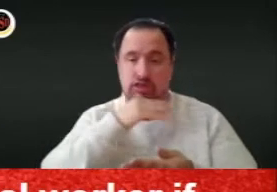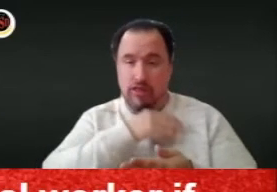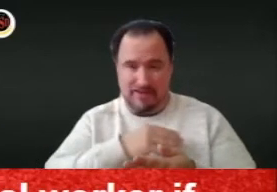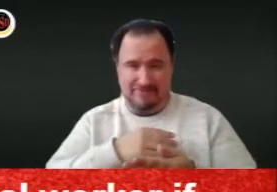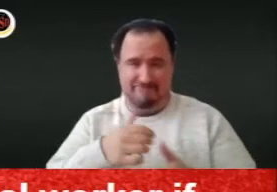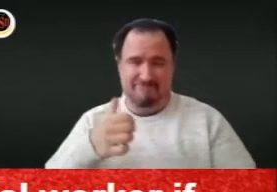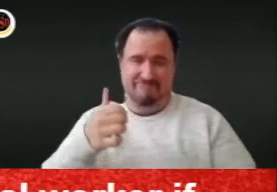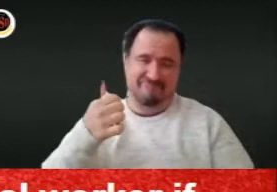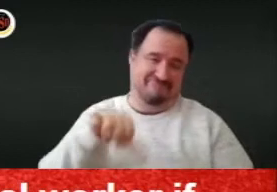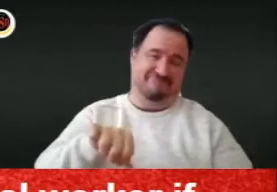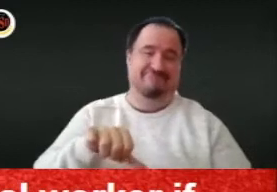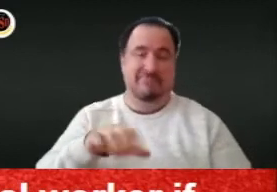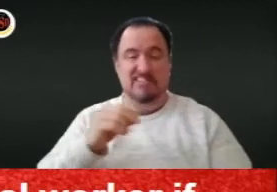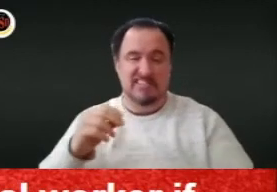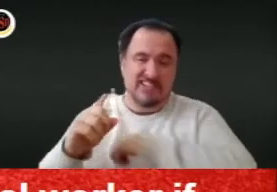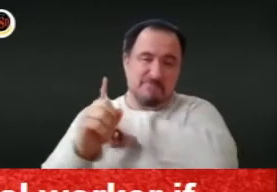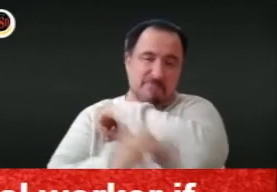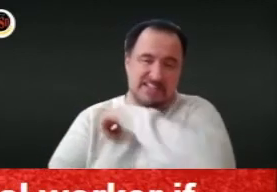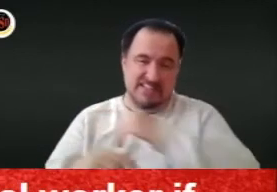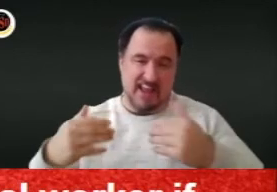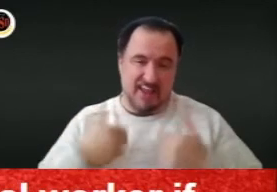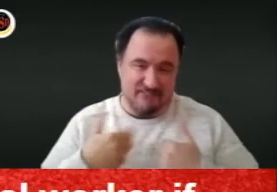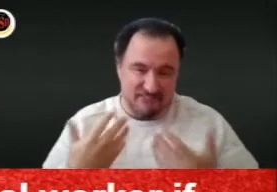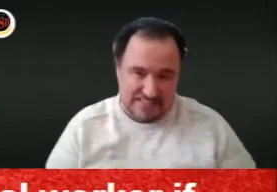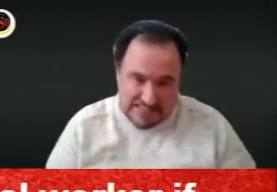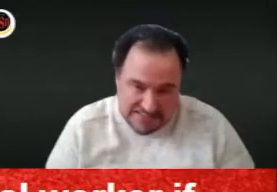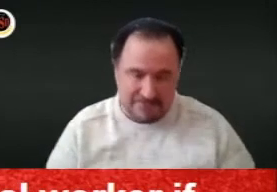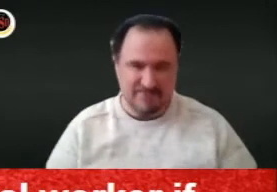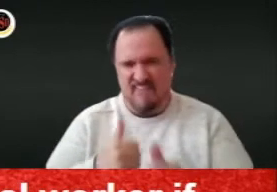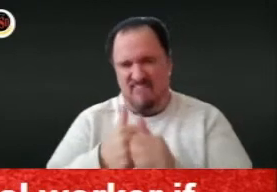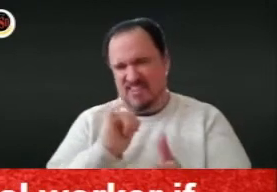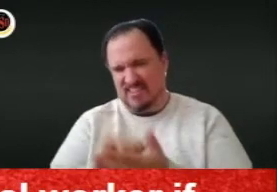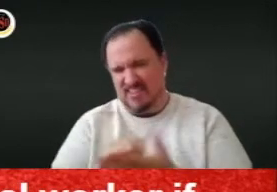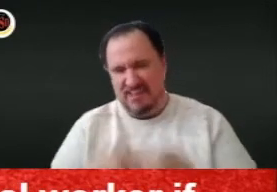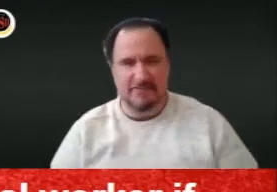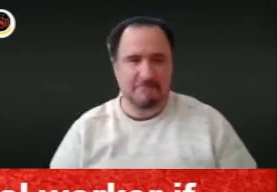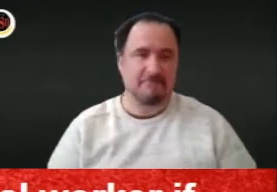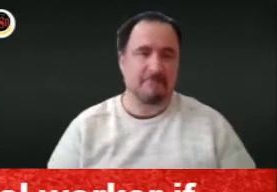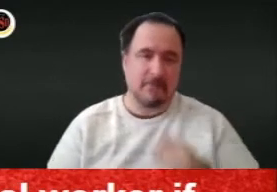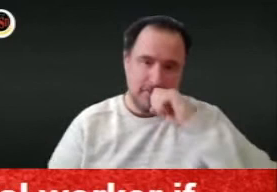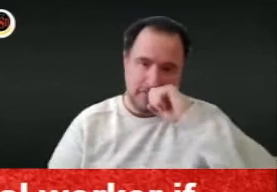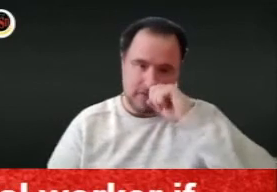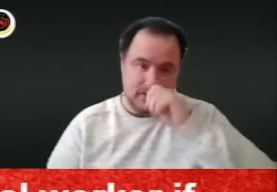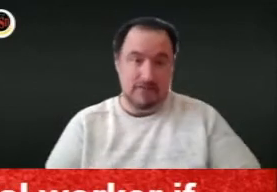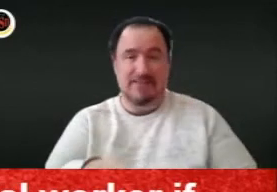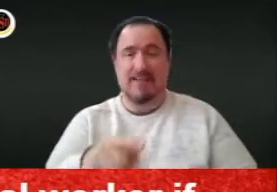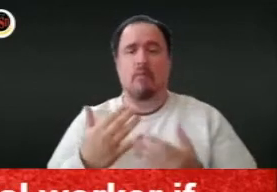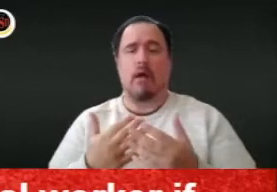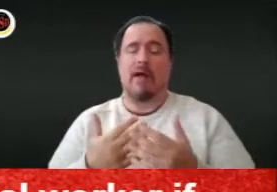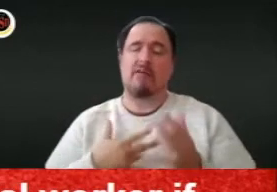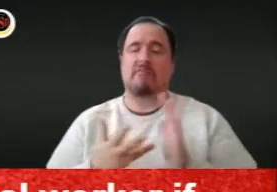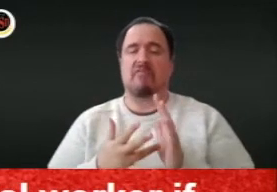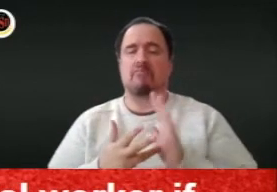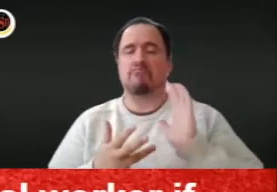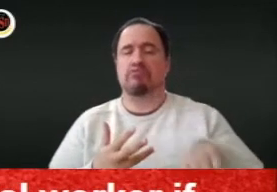I just want to make sure that this is a legit community service opportunity and that's not a lie. I might have to contact